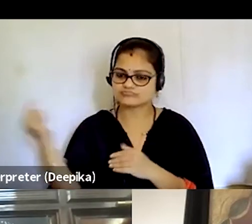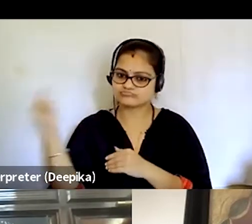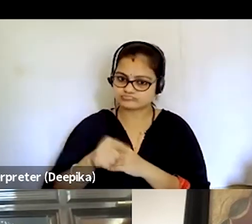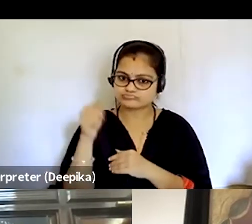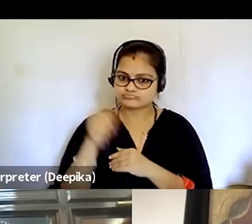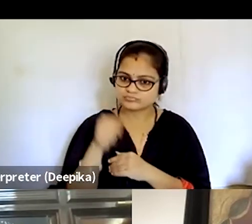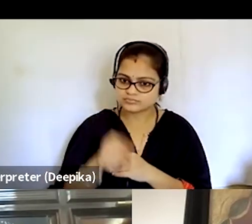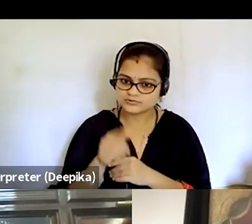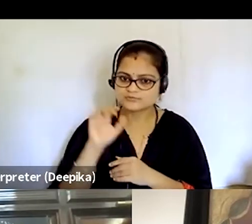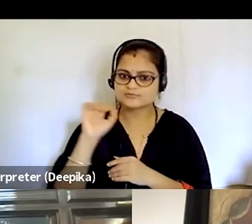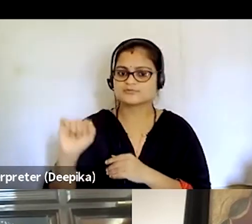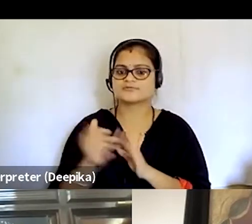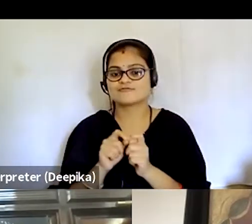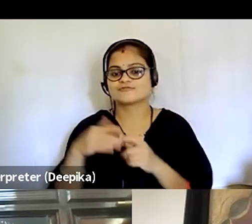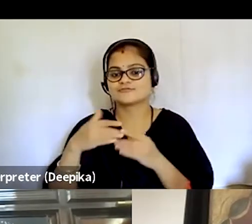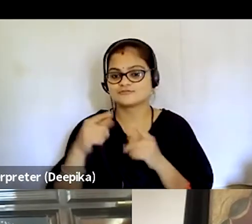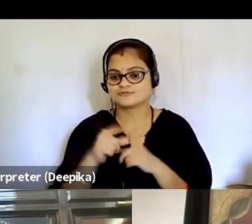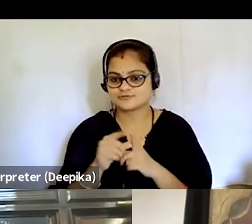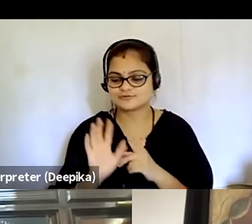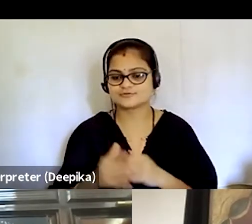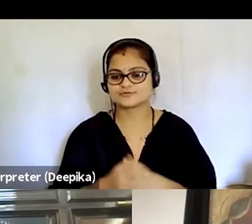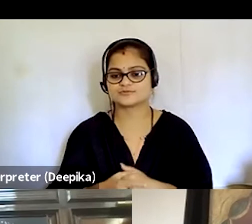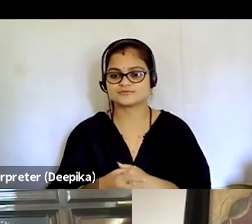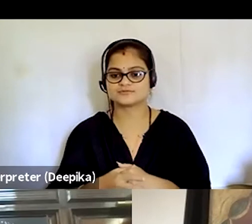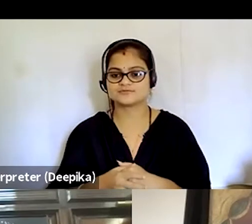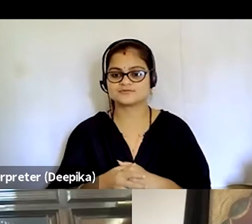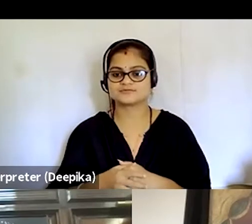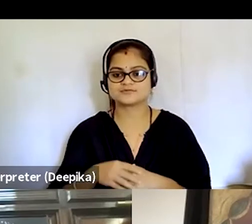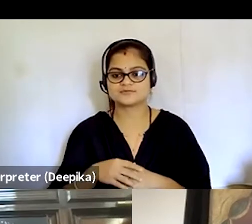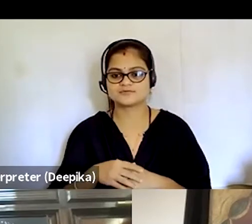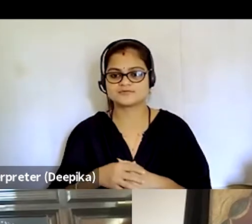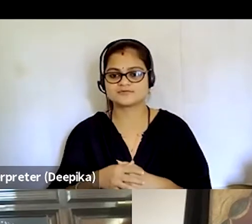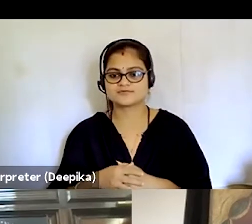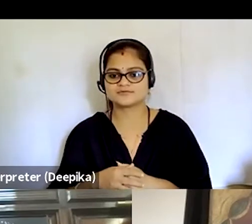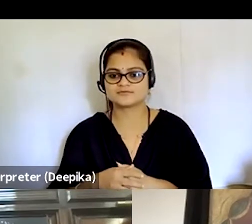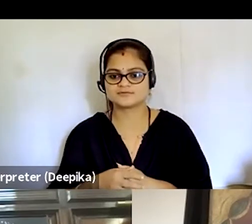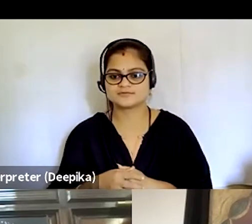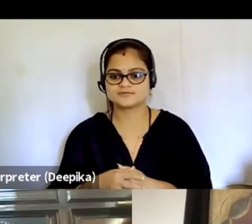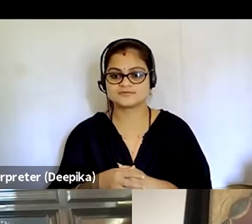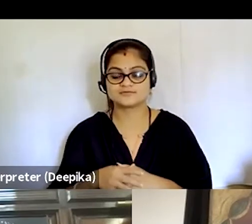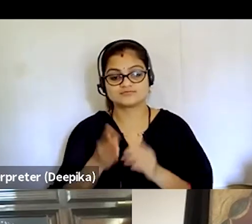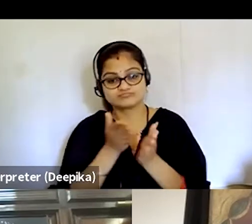their skills, We did every possible genre. We did